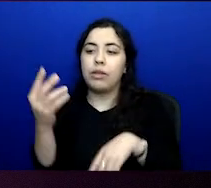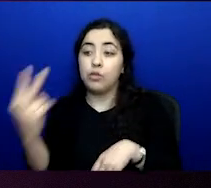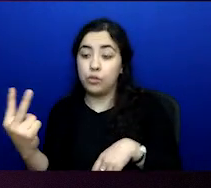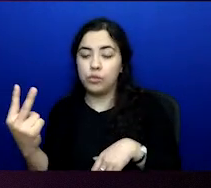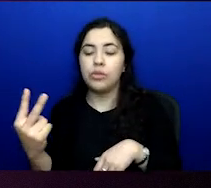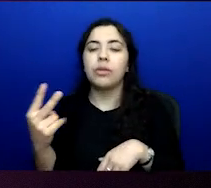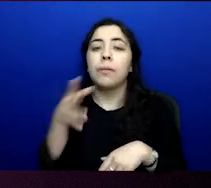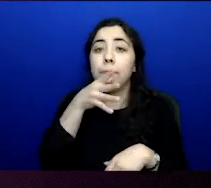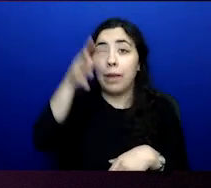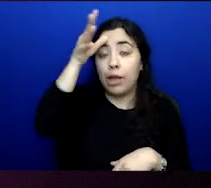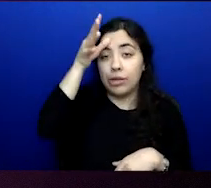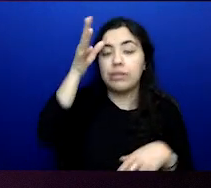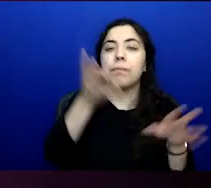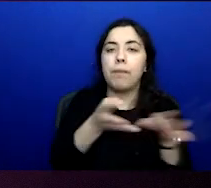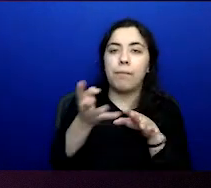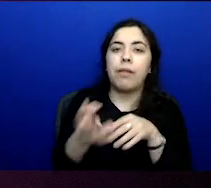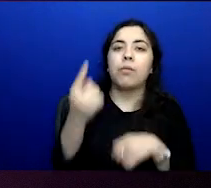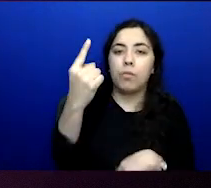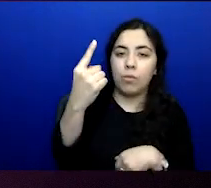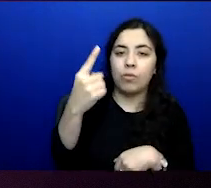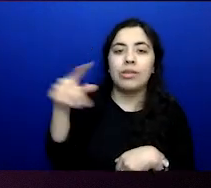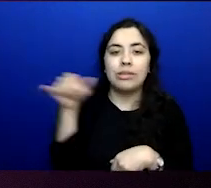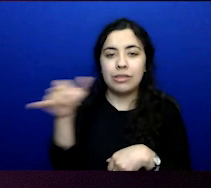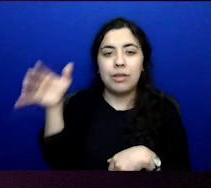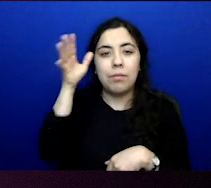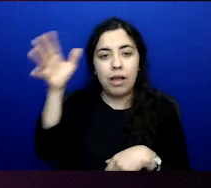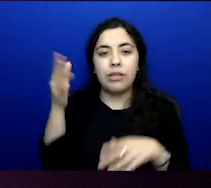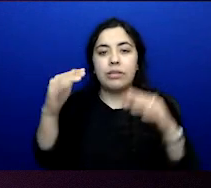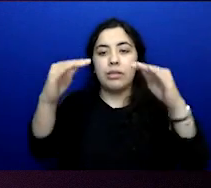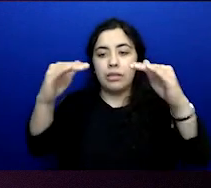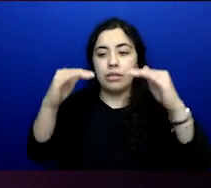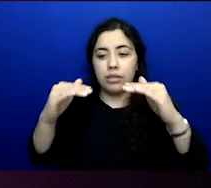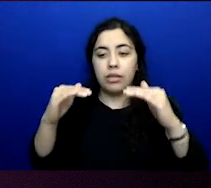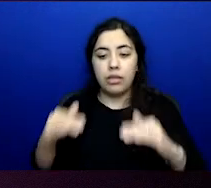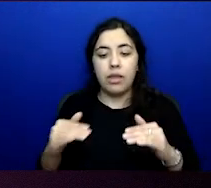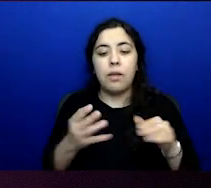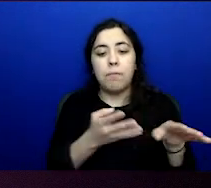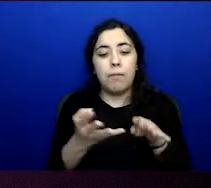1. And the similar concept is the same for this later pipeline, which is